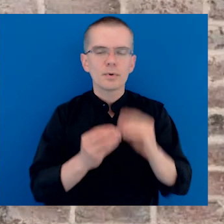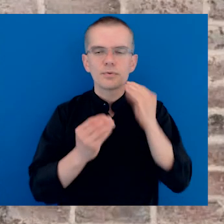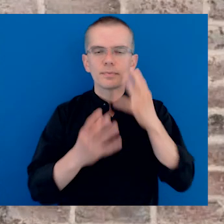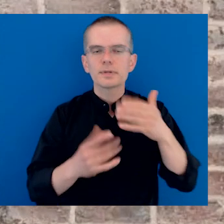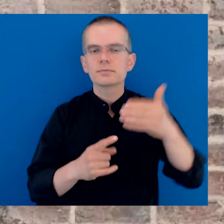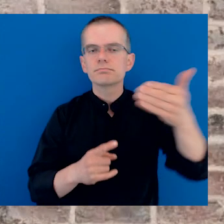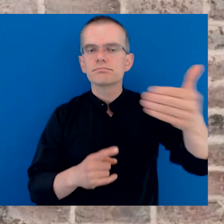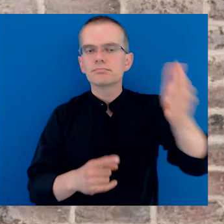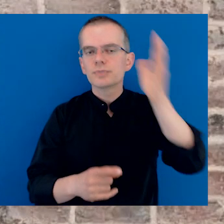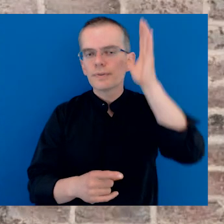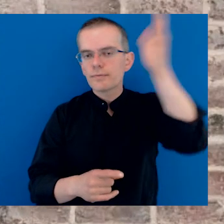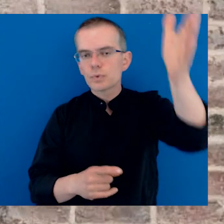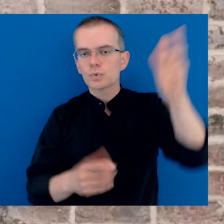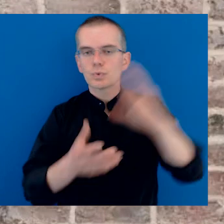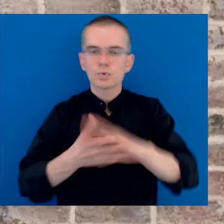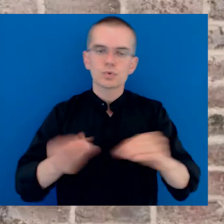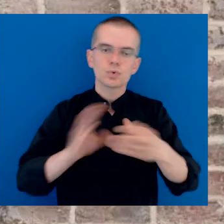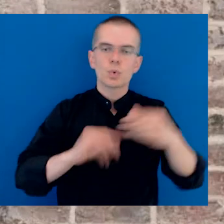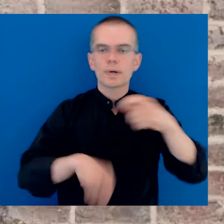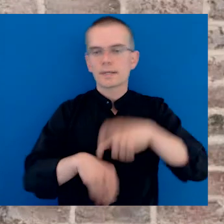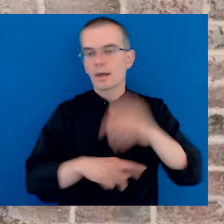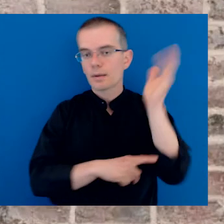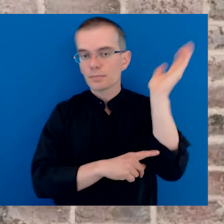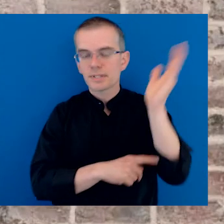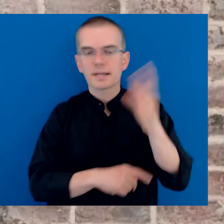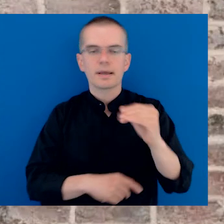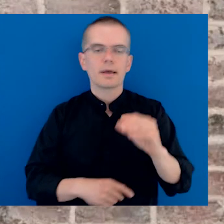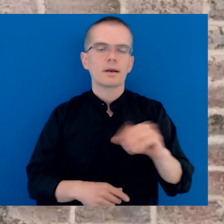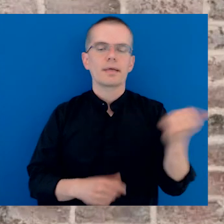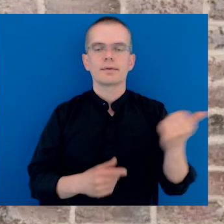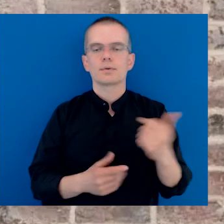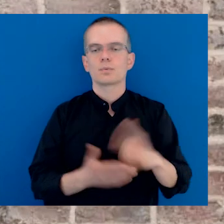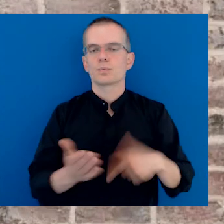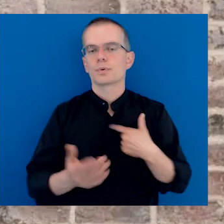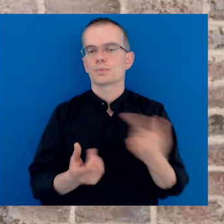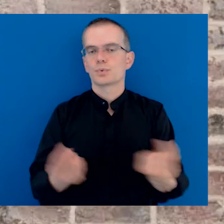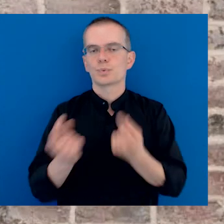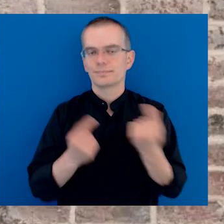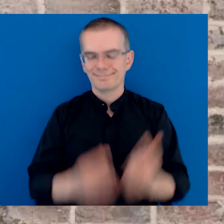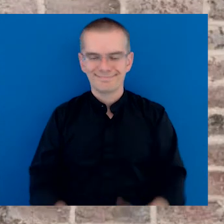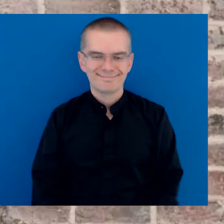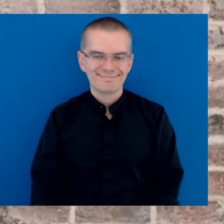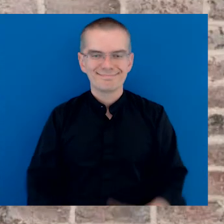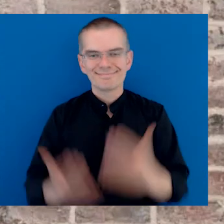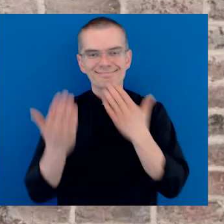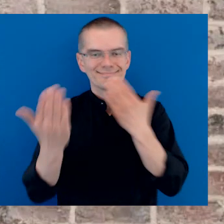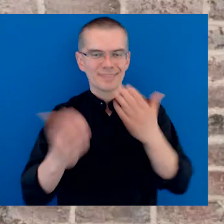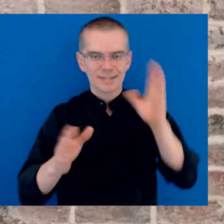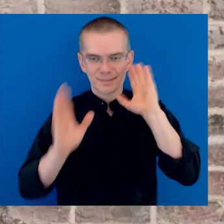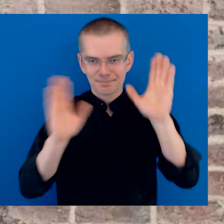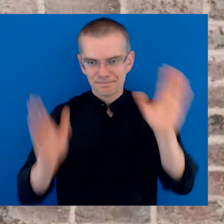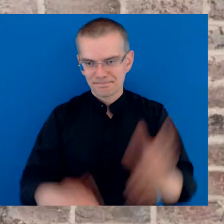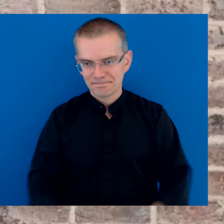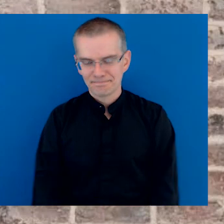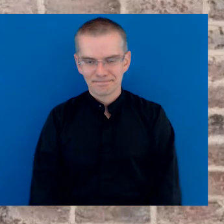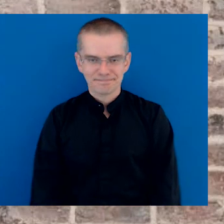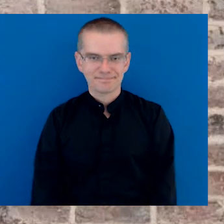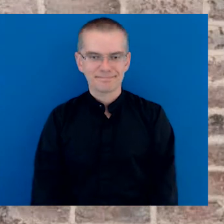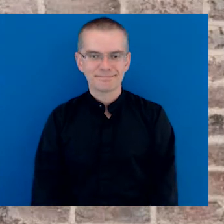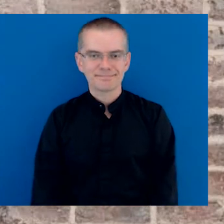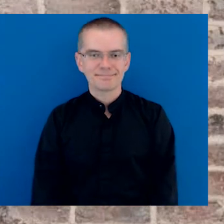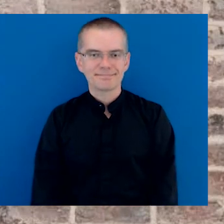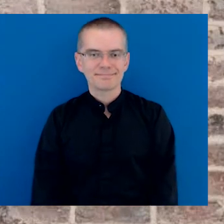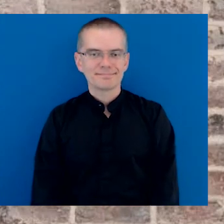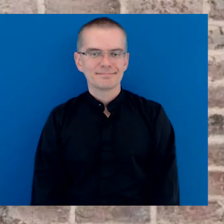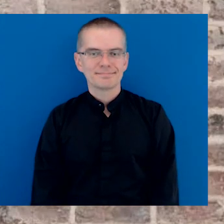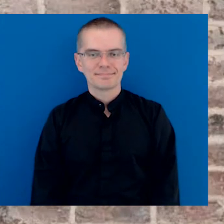ARTS.org, for details about upcoming Storytime presentations and all the other activities that Air for Arts is engaged. Thank